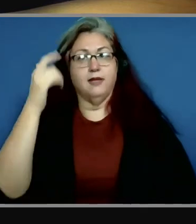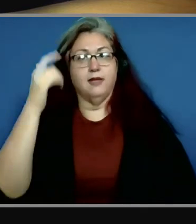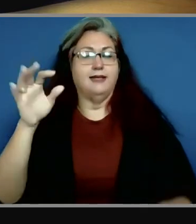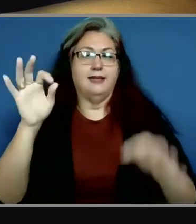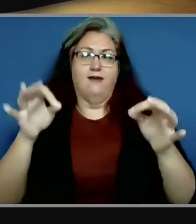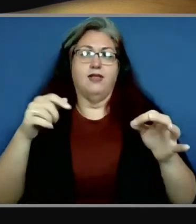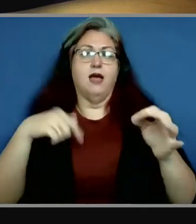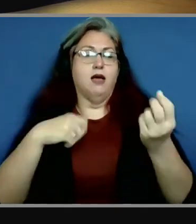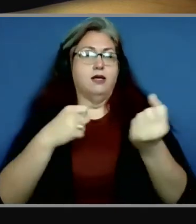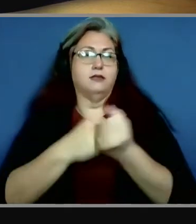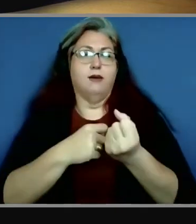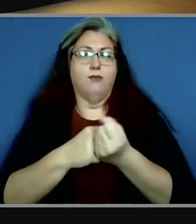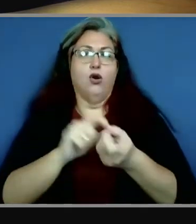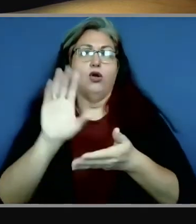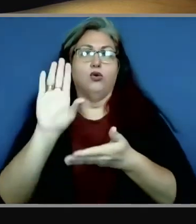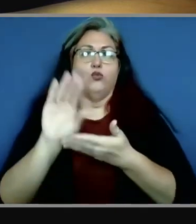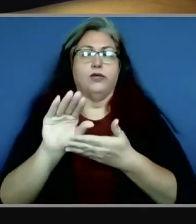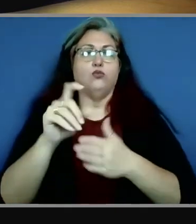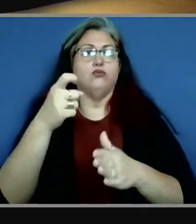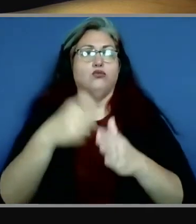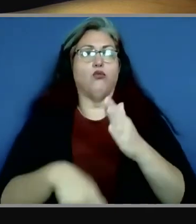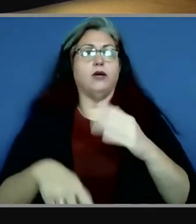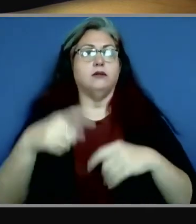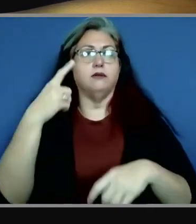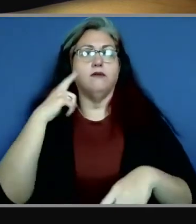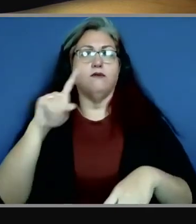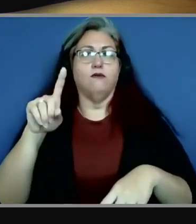definitely support a reduced rate for